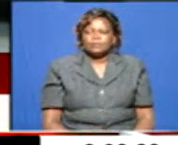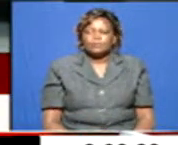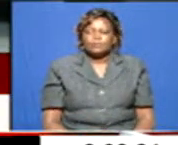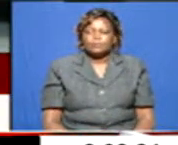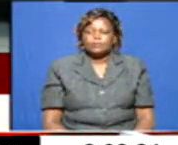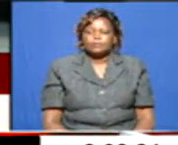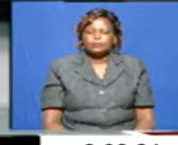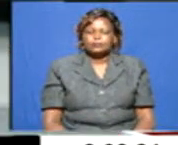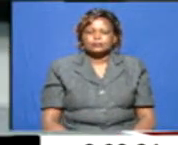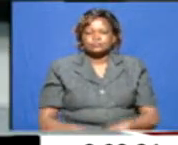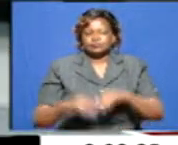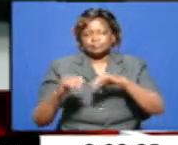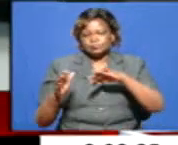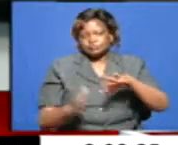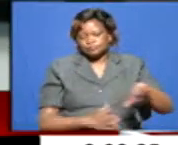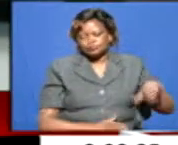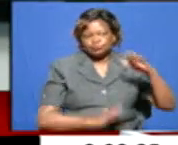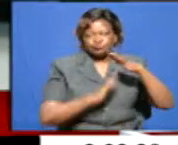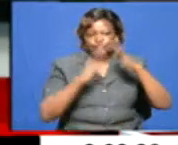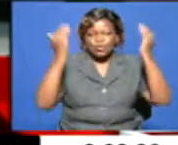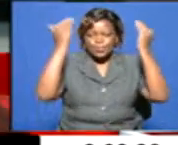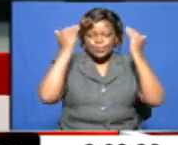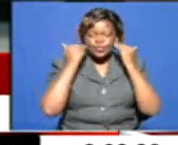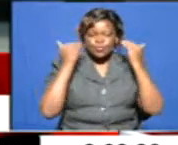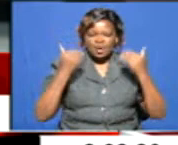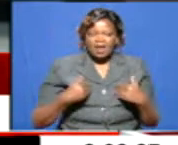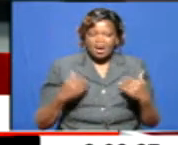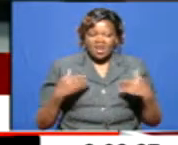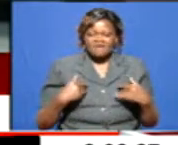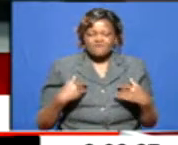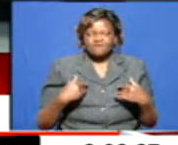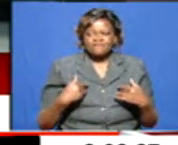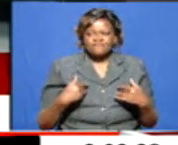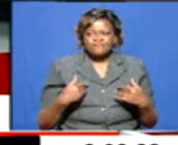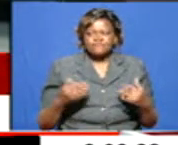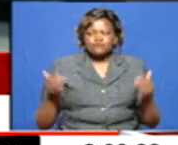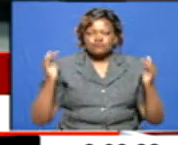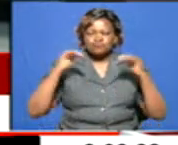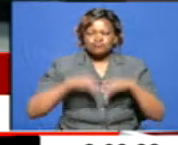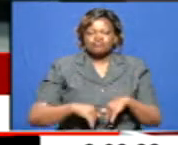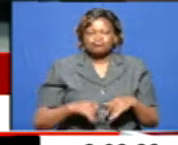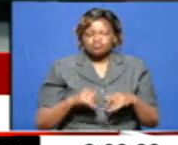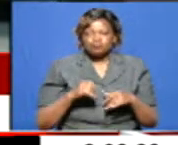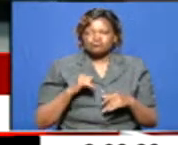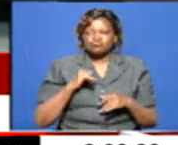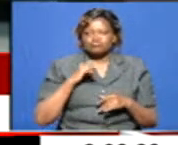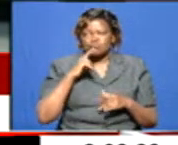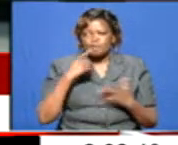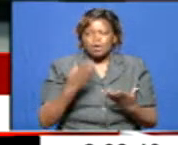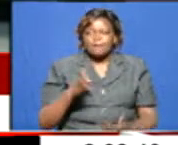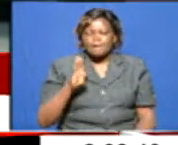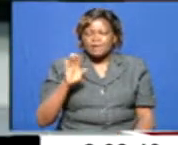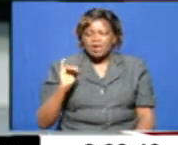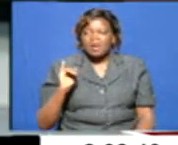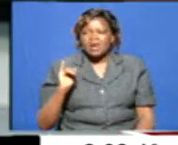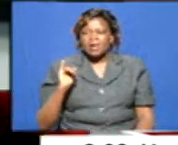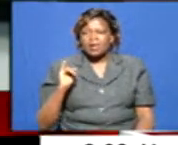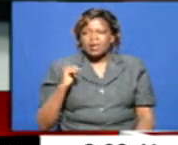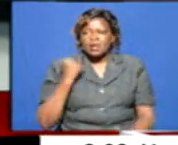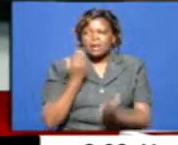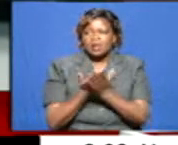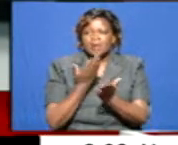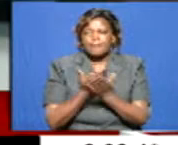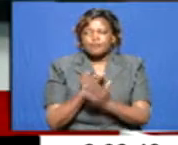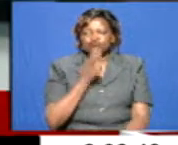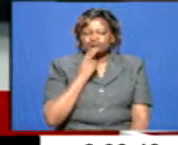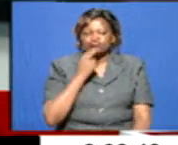Moving on, the Supreme Court will hold a physical session to issue directions on the Building Bridges Initiative appeals on Tuesday,